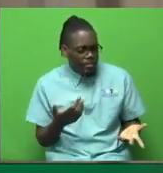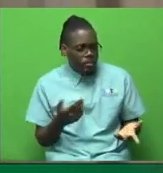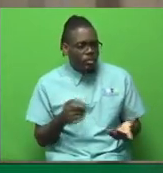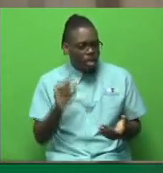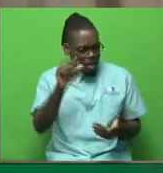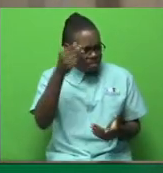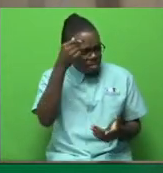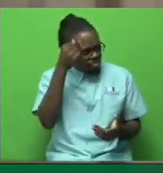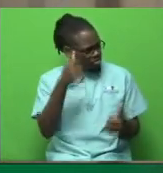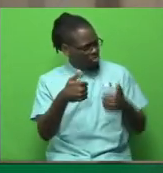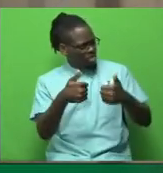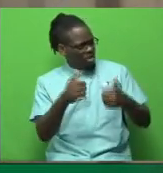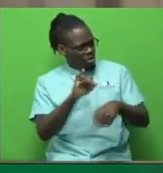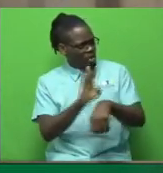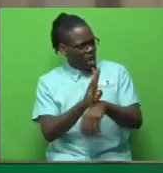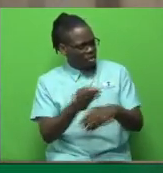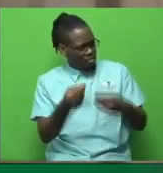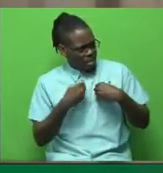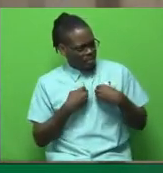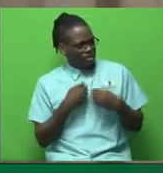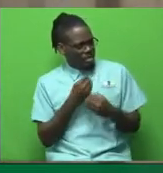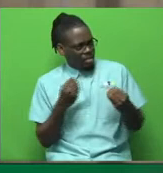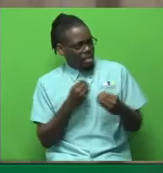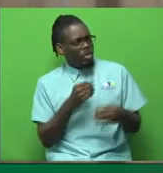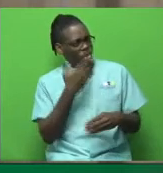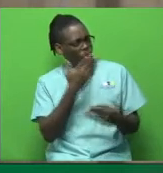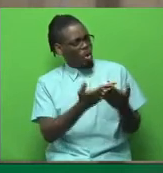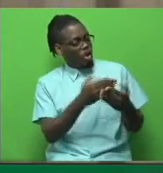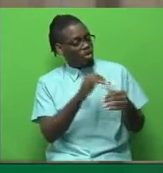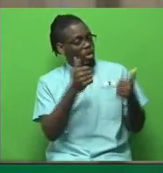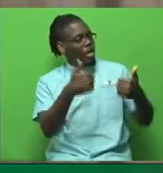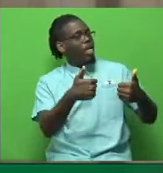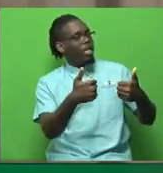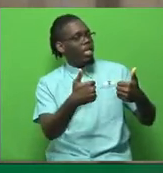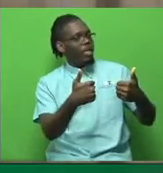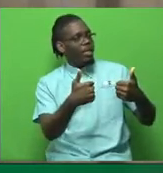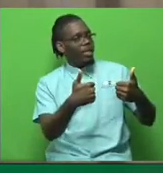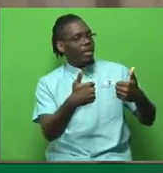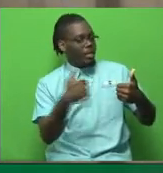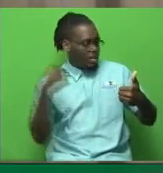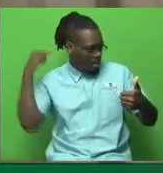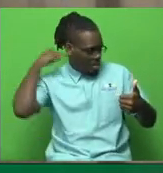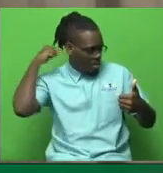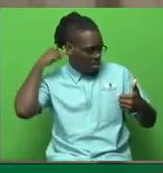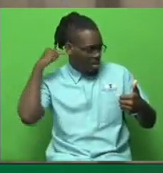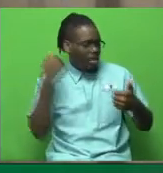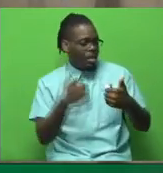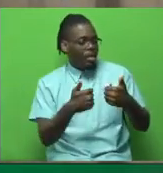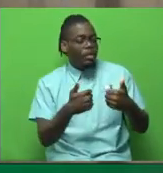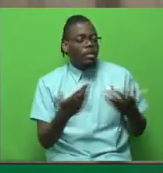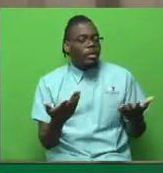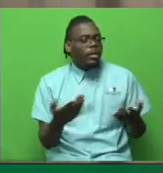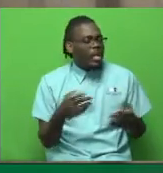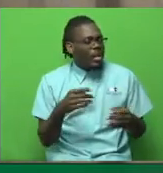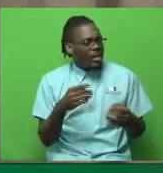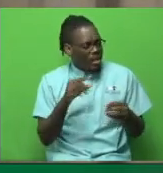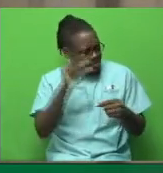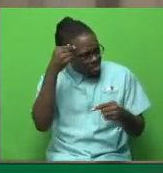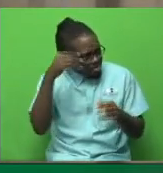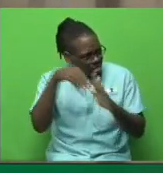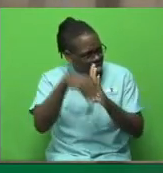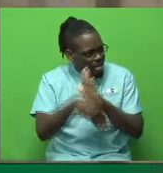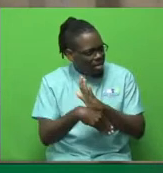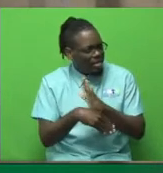in the face of record failures in the education sector we ought to say good job I mean the